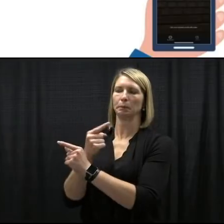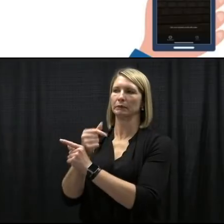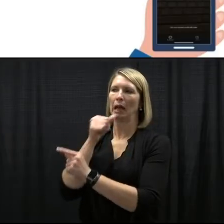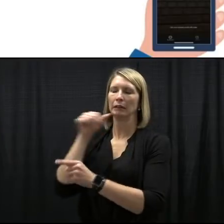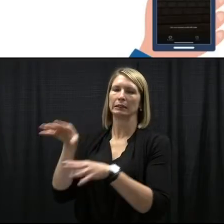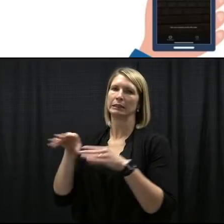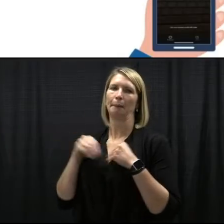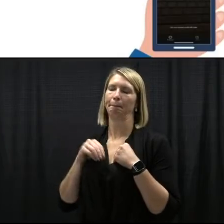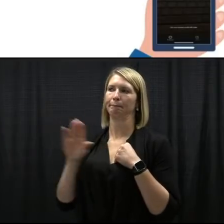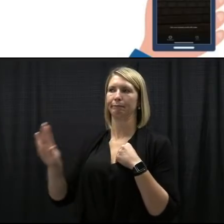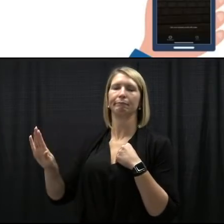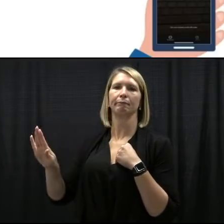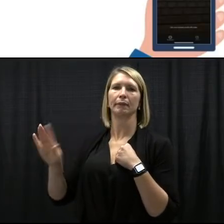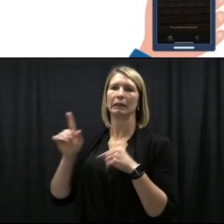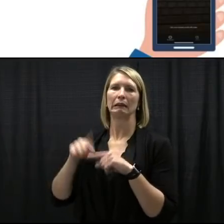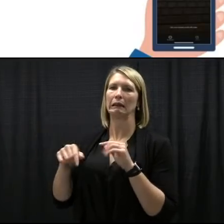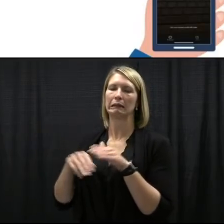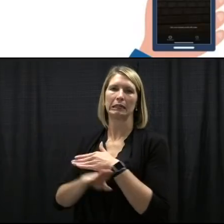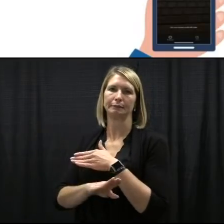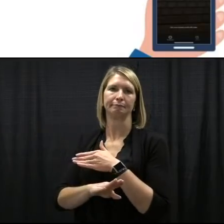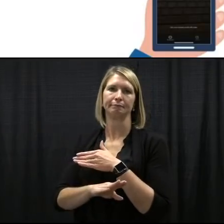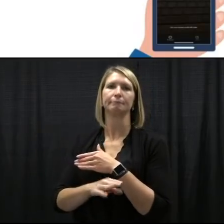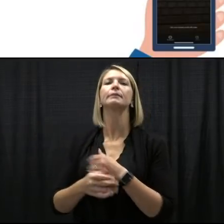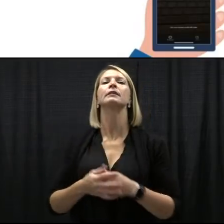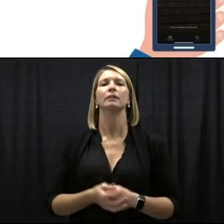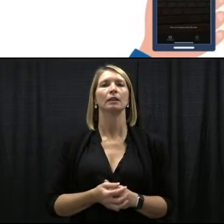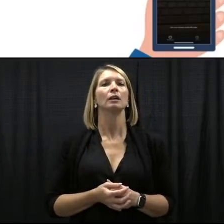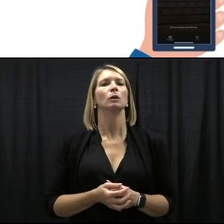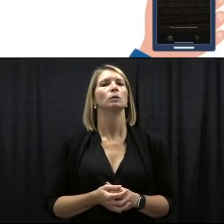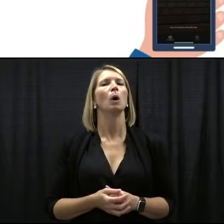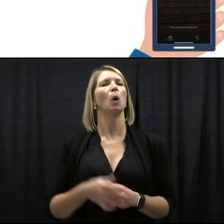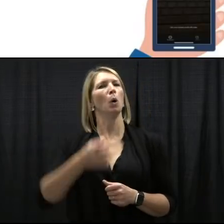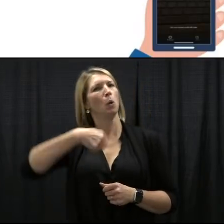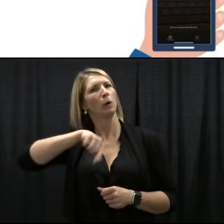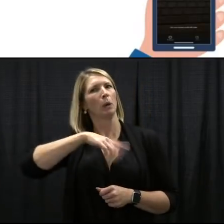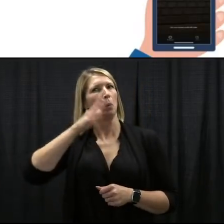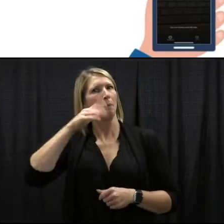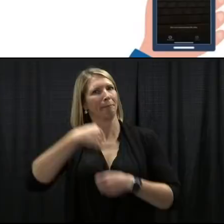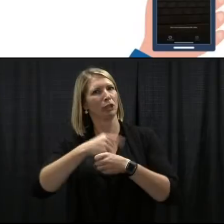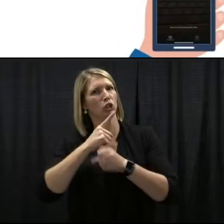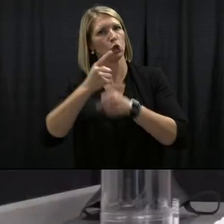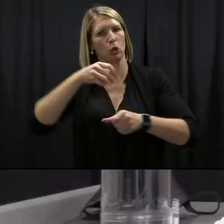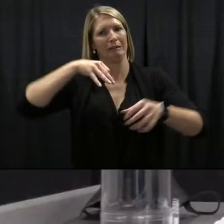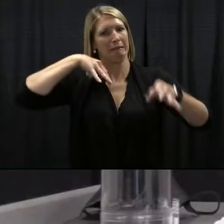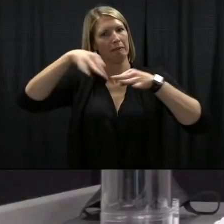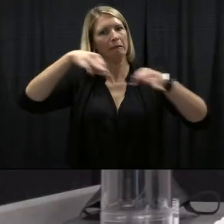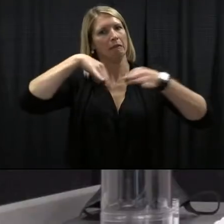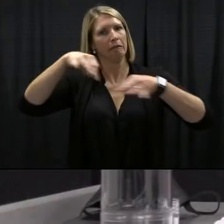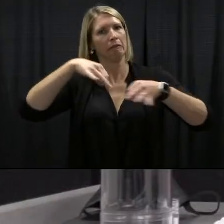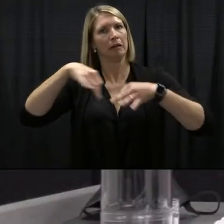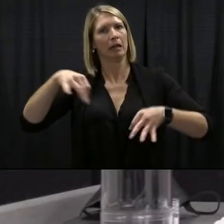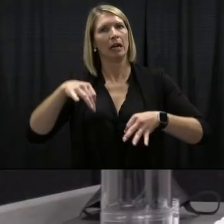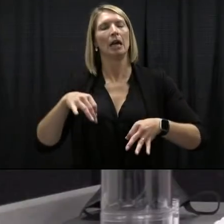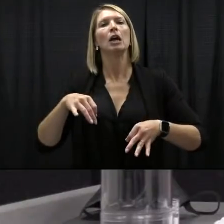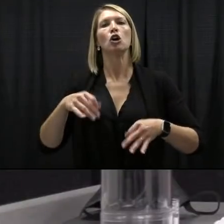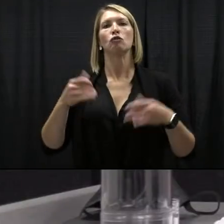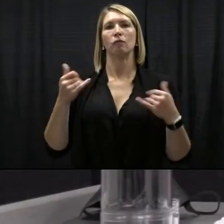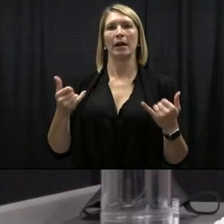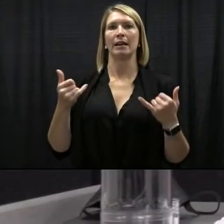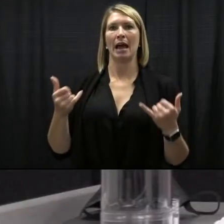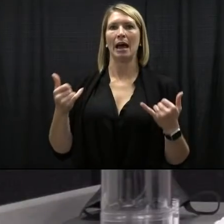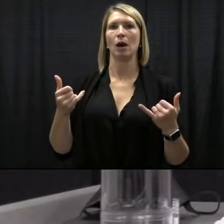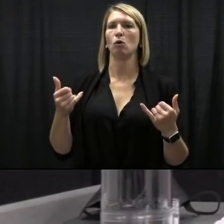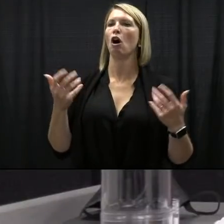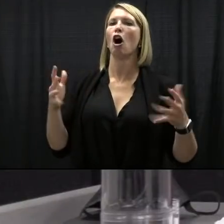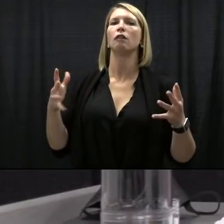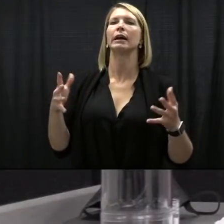and the value of ensuring they understand and are fully aware of how the app works. So consultations have begun today with the business sector,